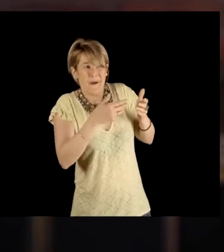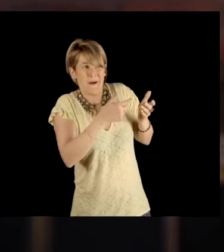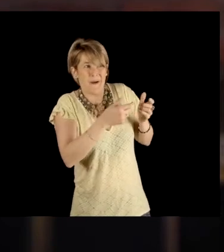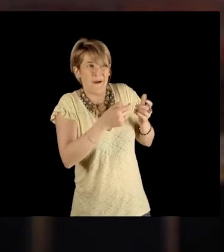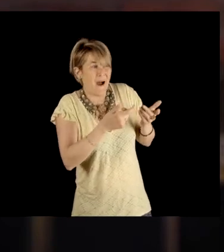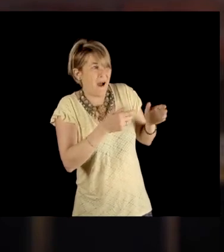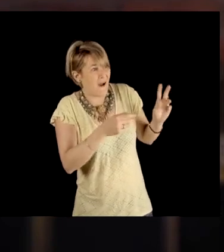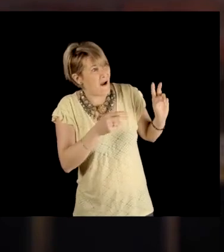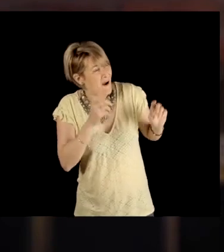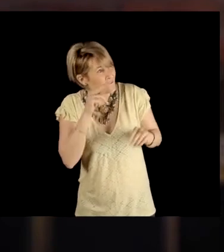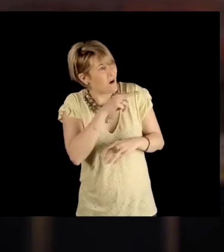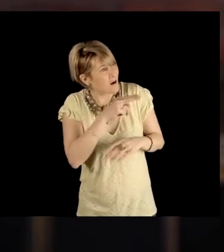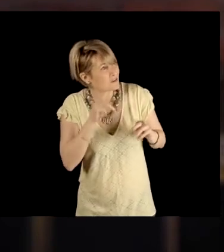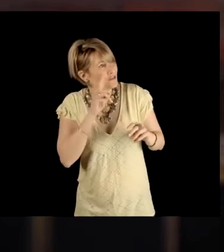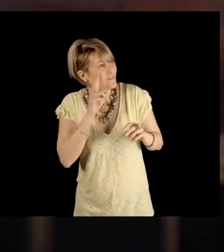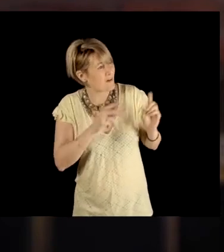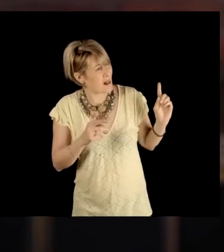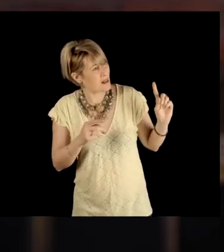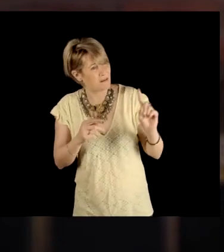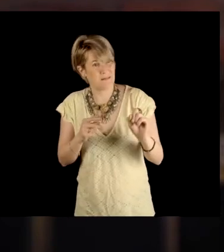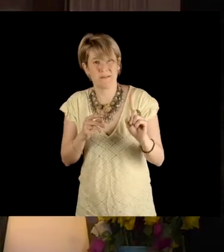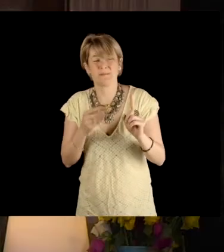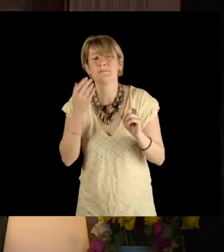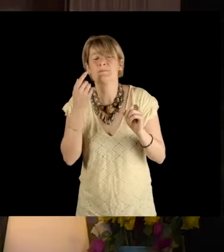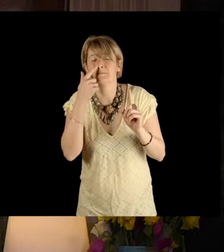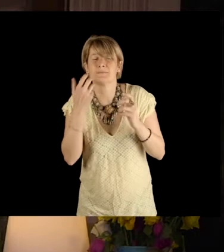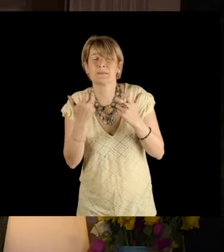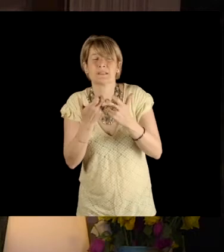daily activities which are unavoidable.